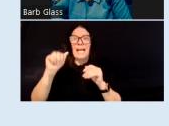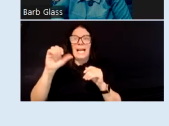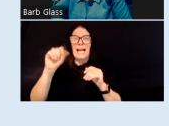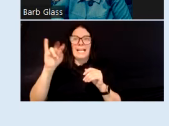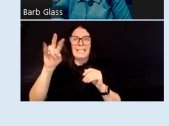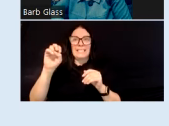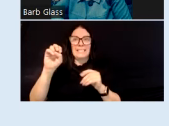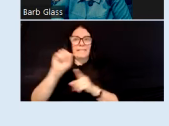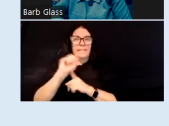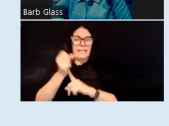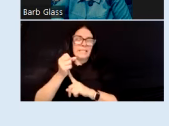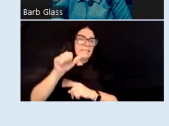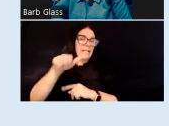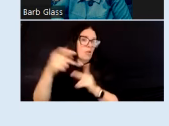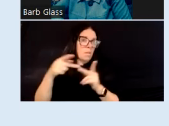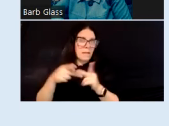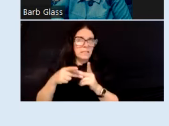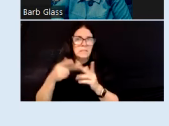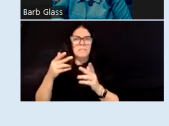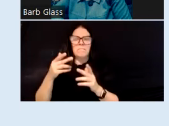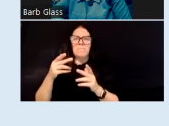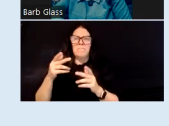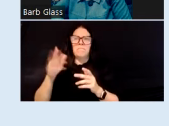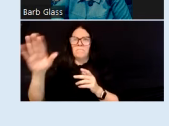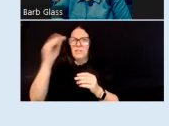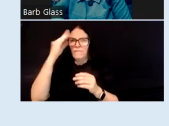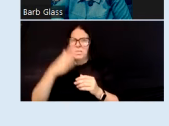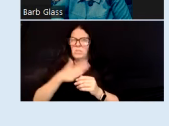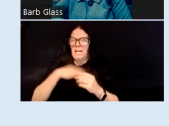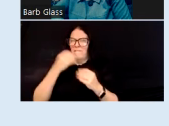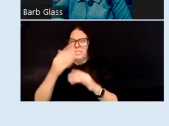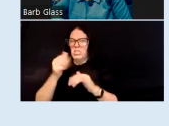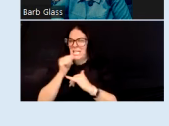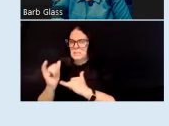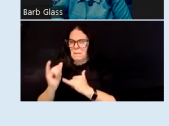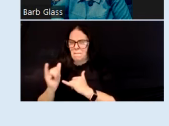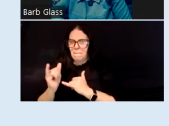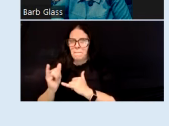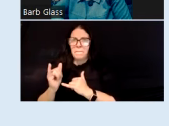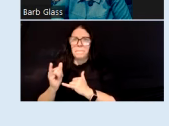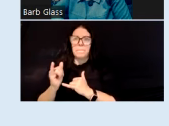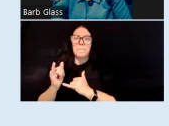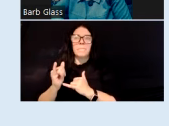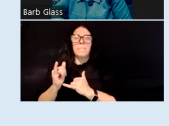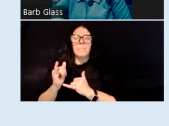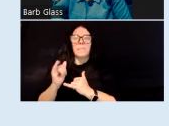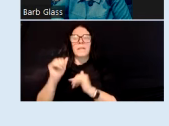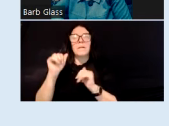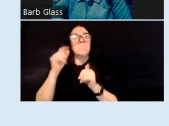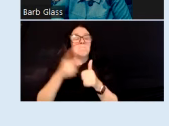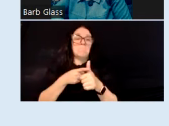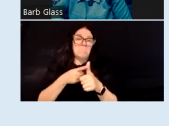of this information differs, is, I mean, the one thing you could do is clarify it with the